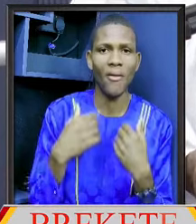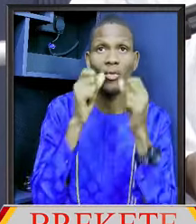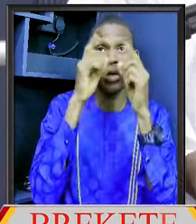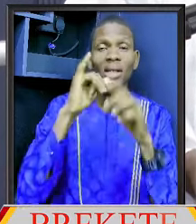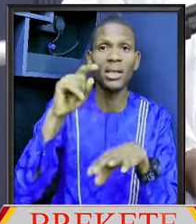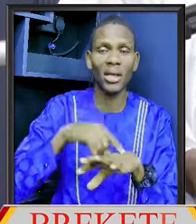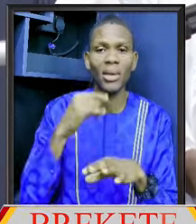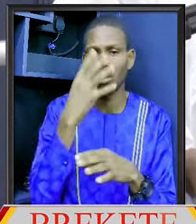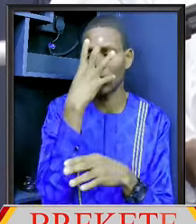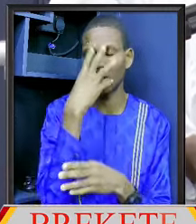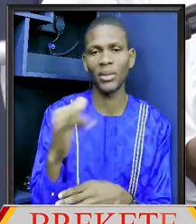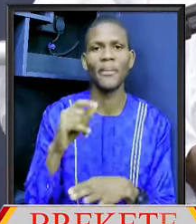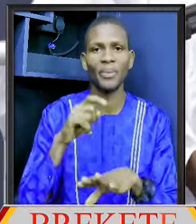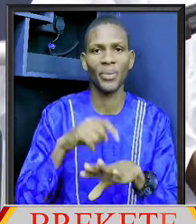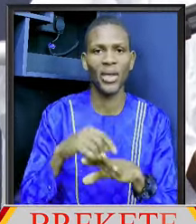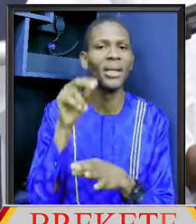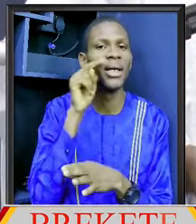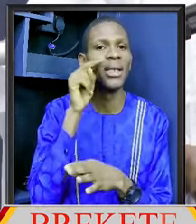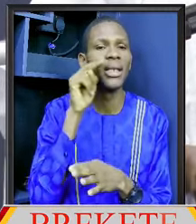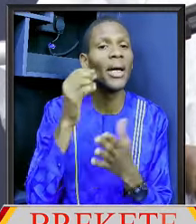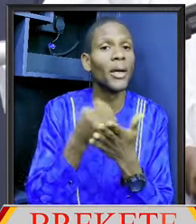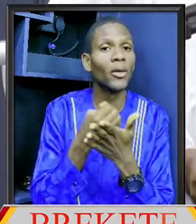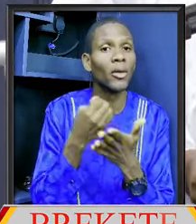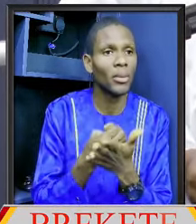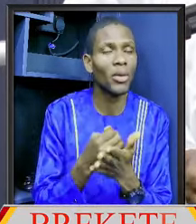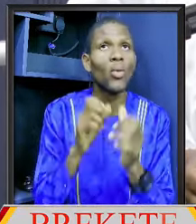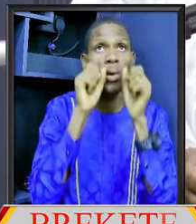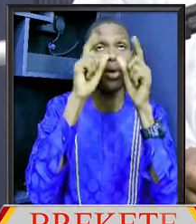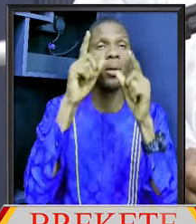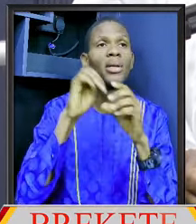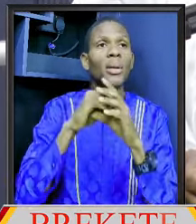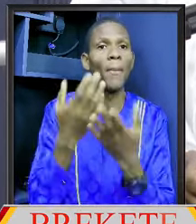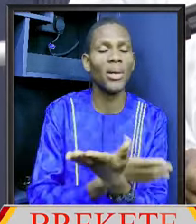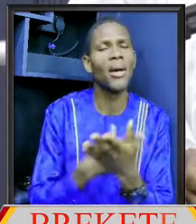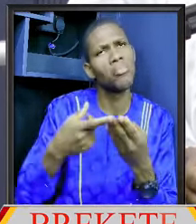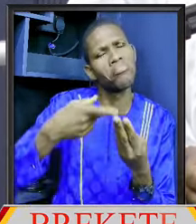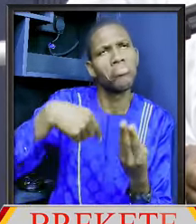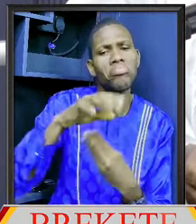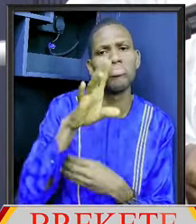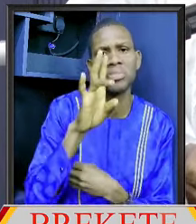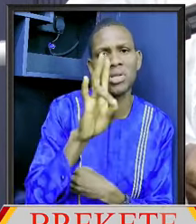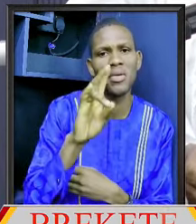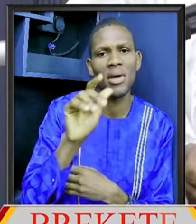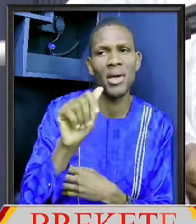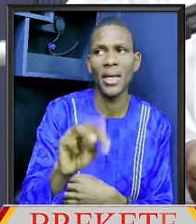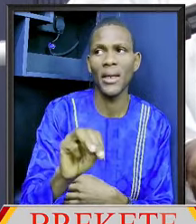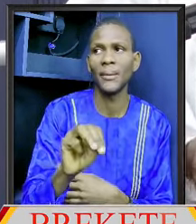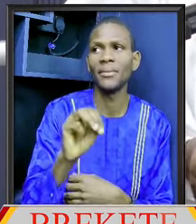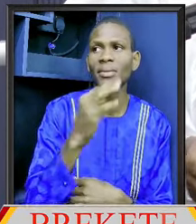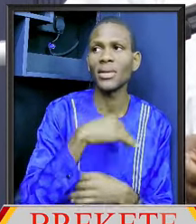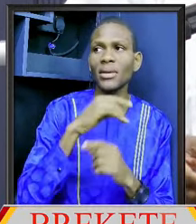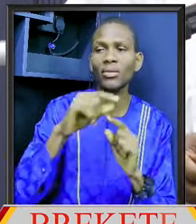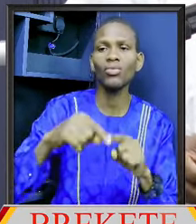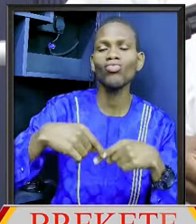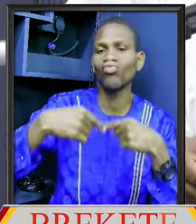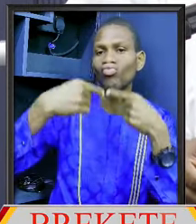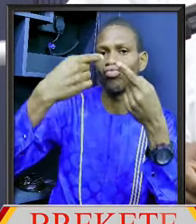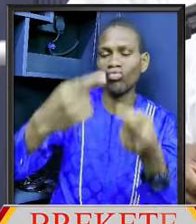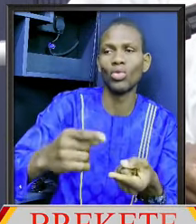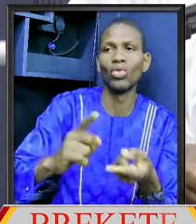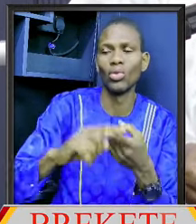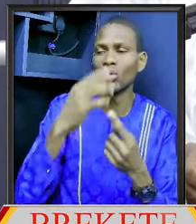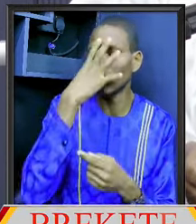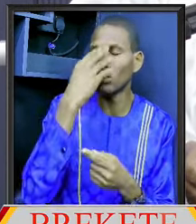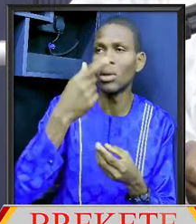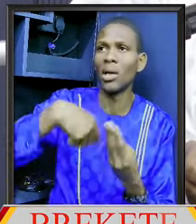time. Nigeria's economy wakes up in the morning around 7 and goes to sleep around